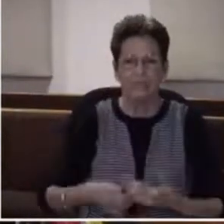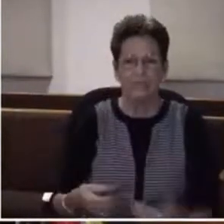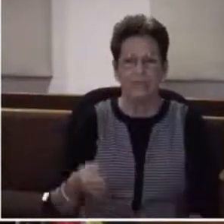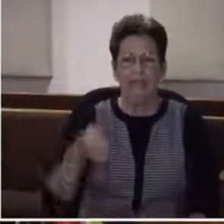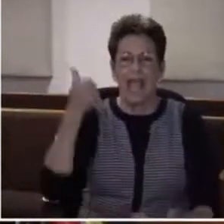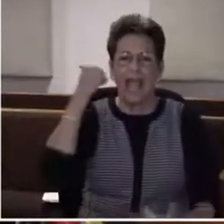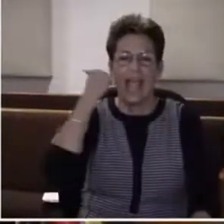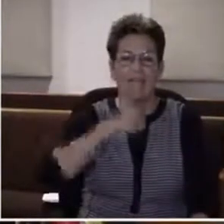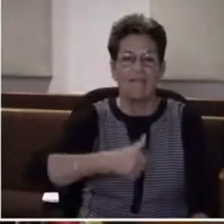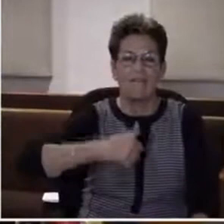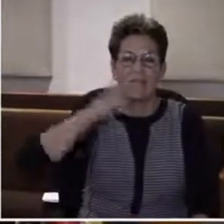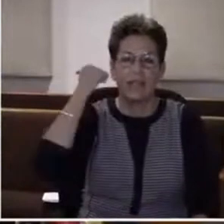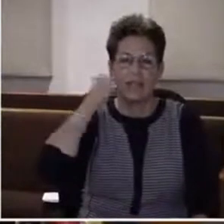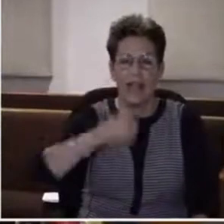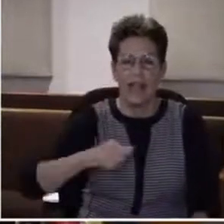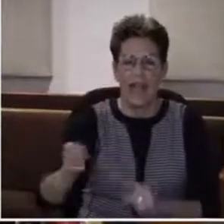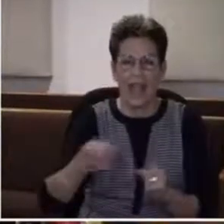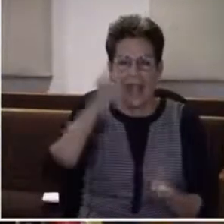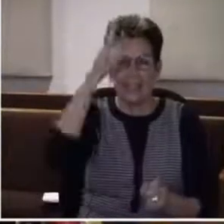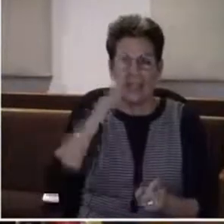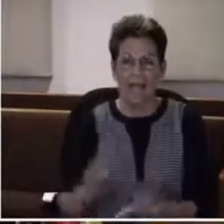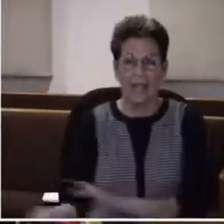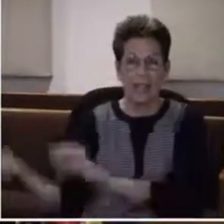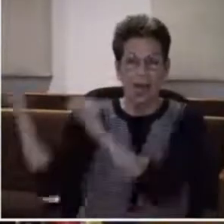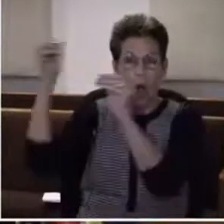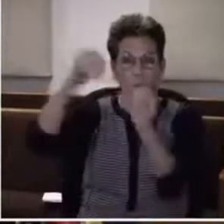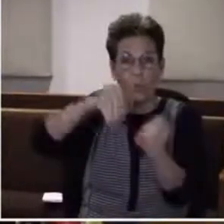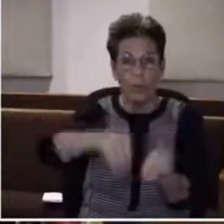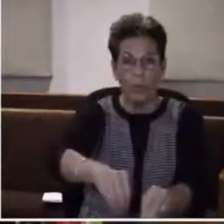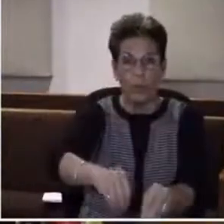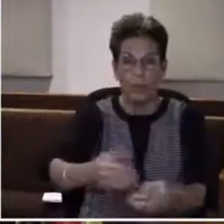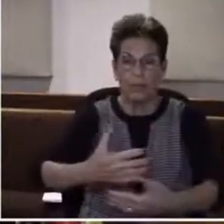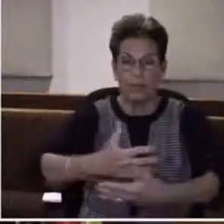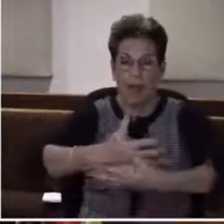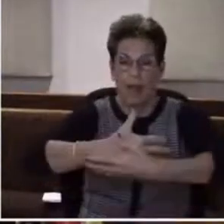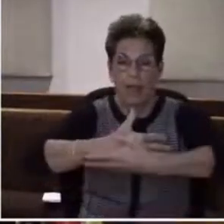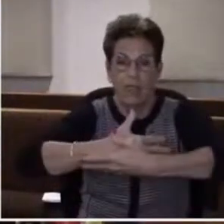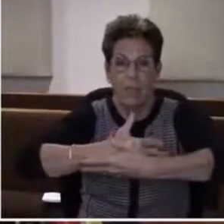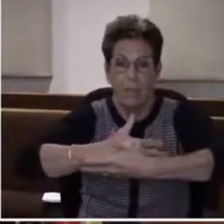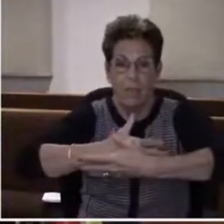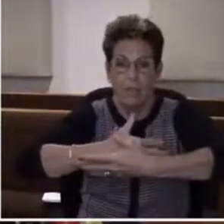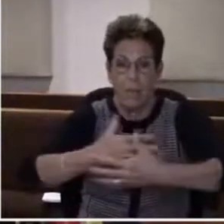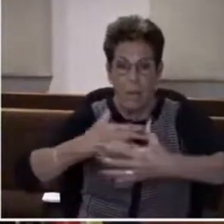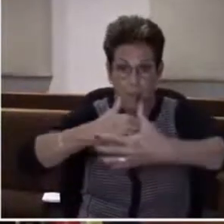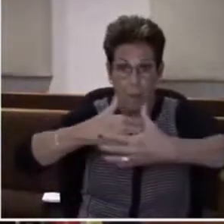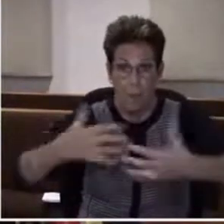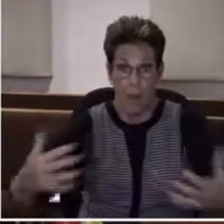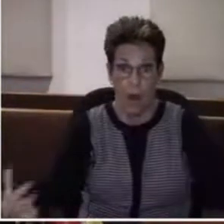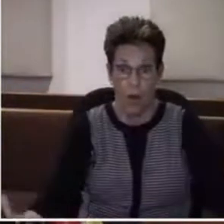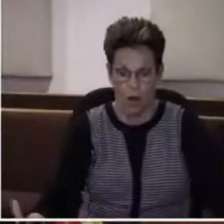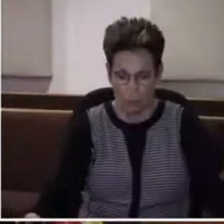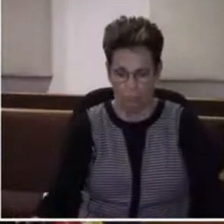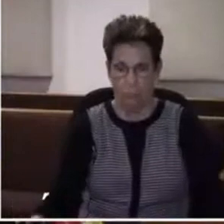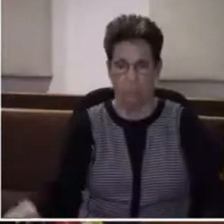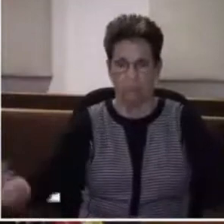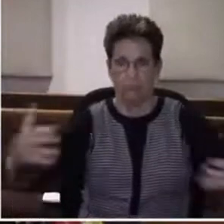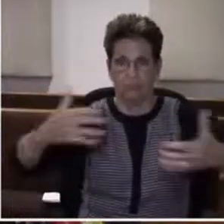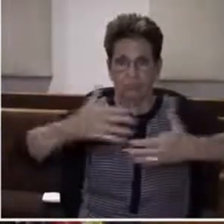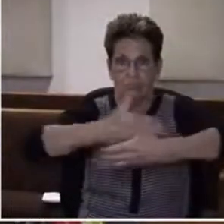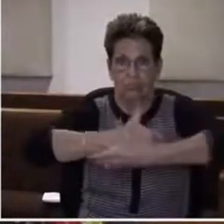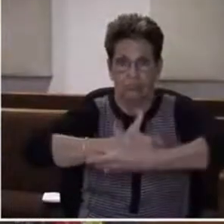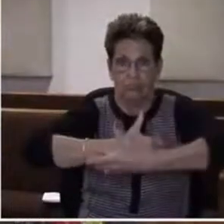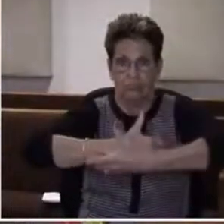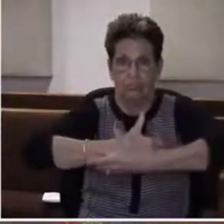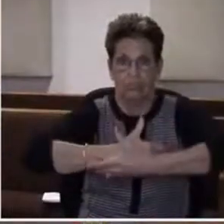every day as God put it in the barrel. And so her eyes got lifted off of her